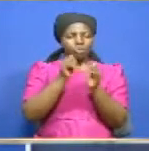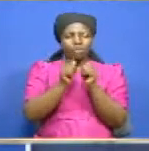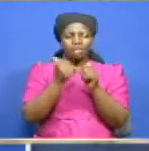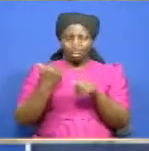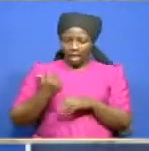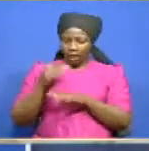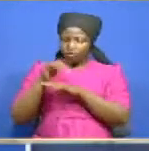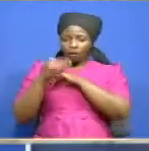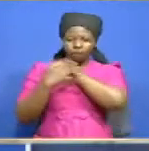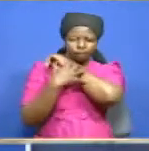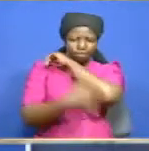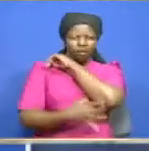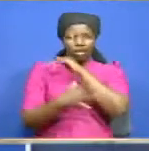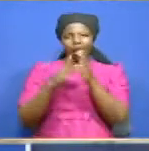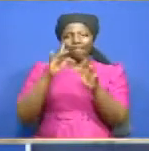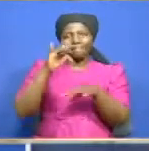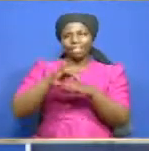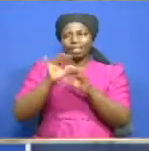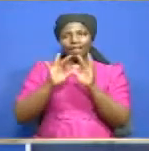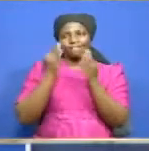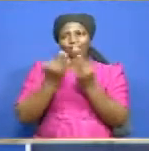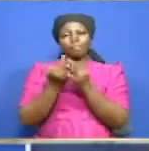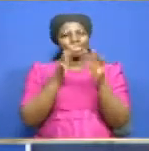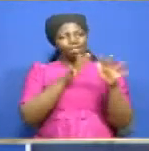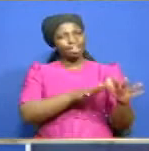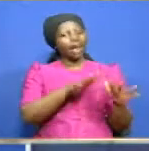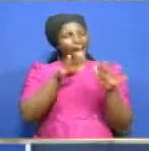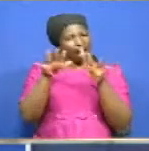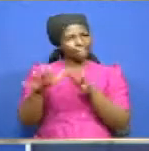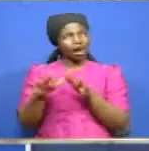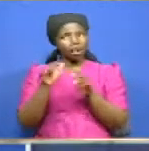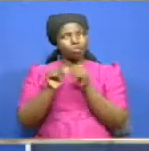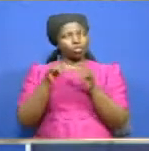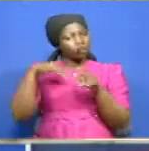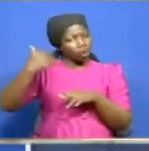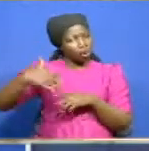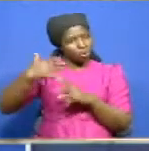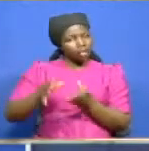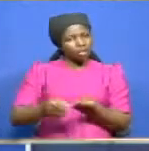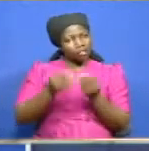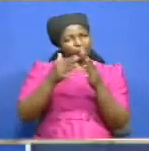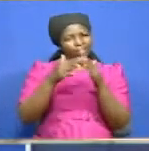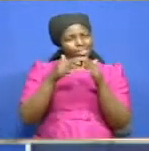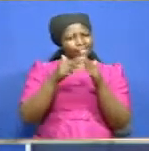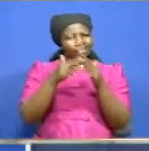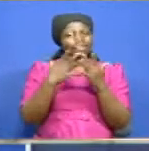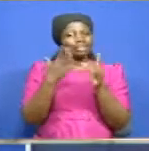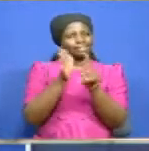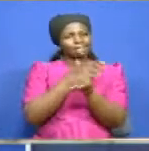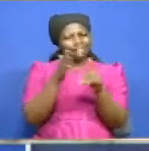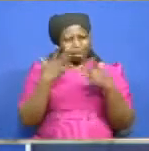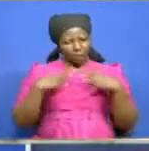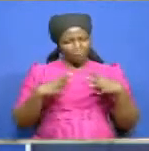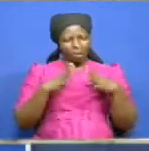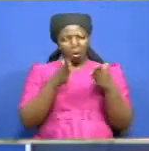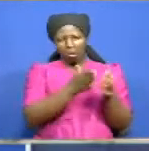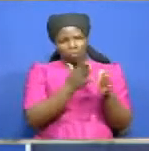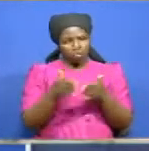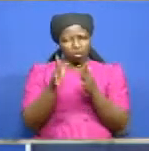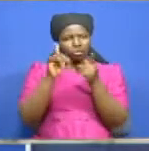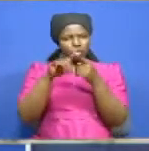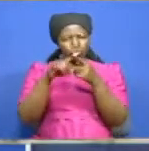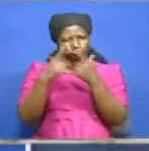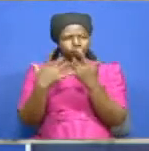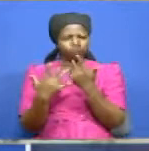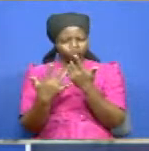from poverty-stricken families often go through that often give sex predators an opportunity to win over them in their